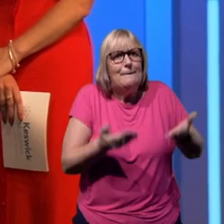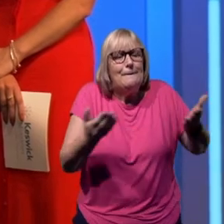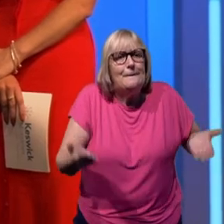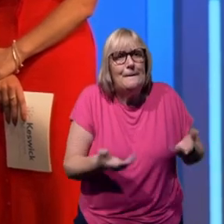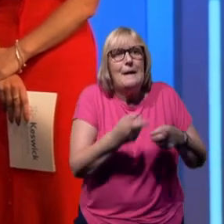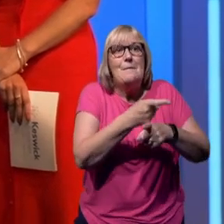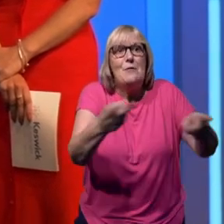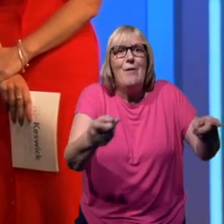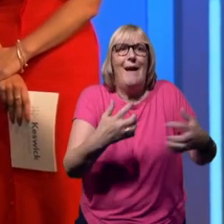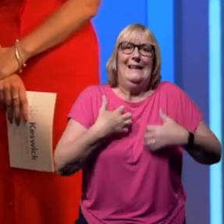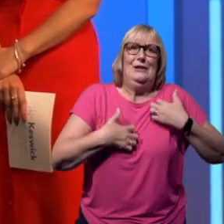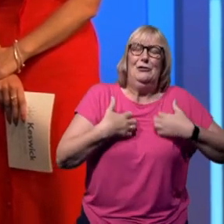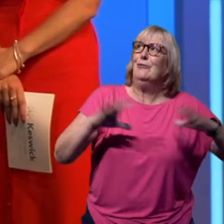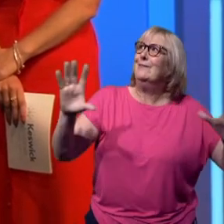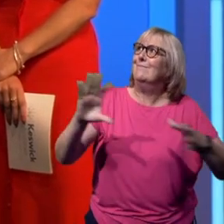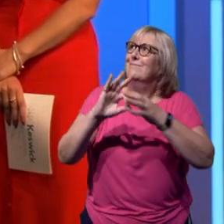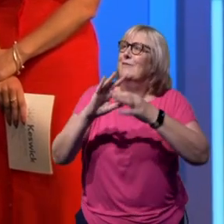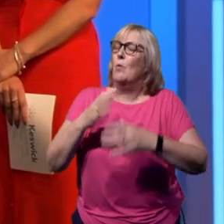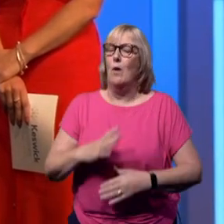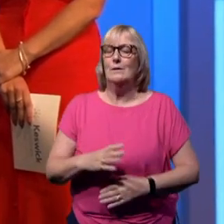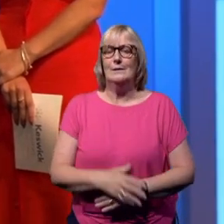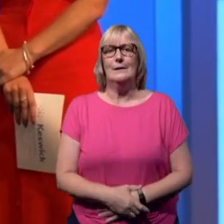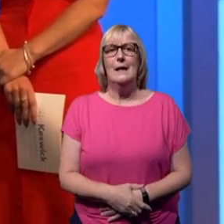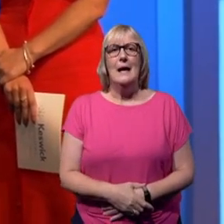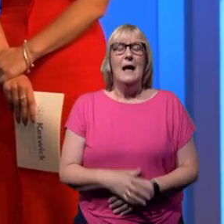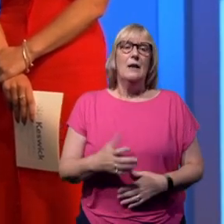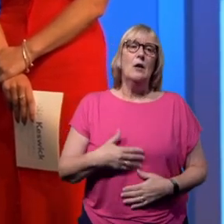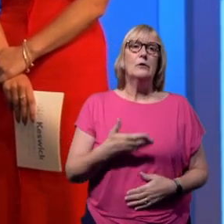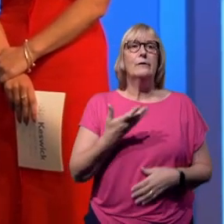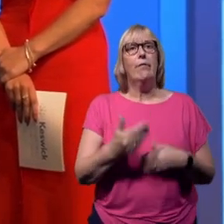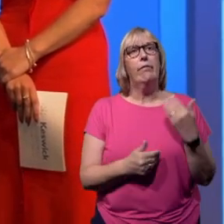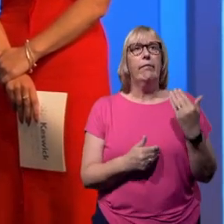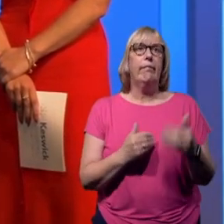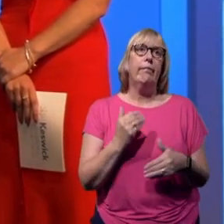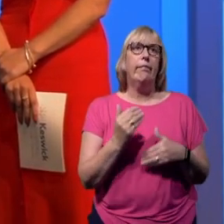in itself, but doing that in a manner which is dynamic and,